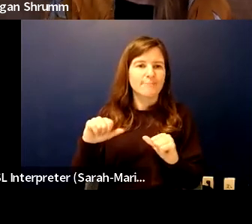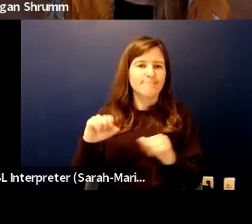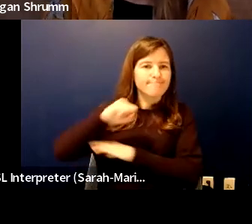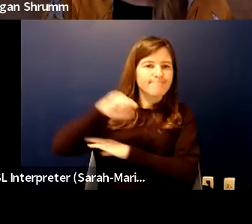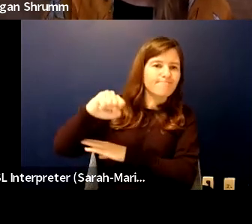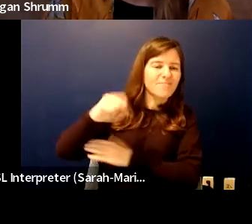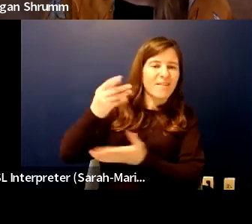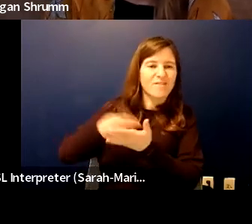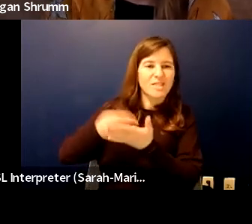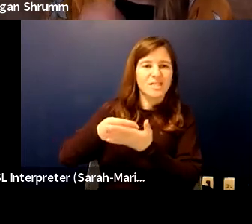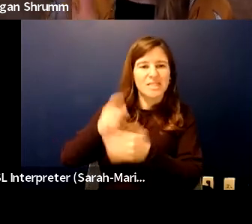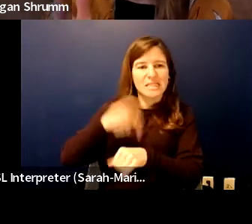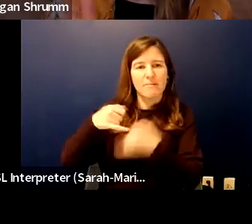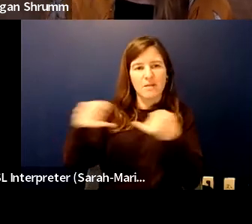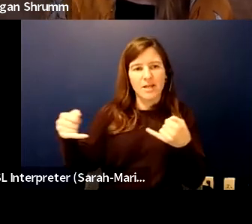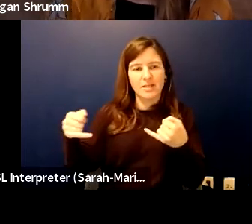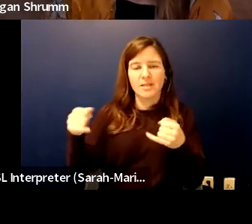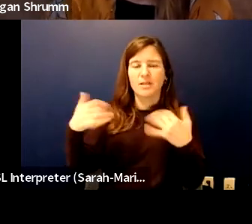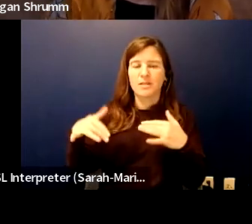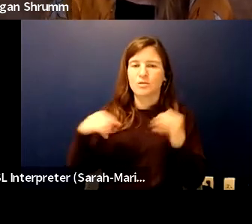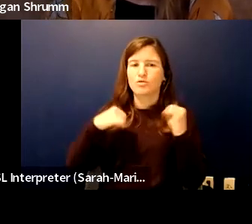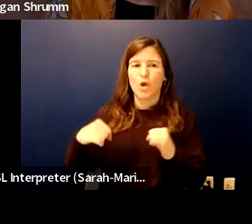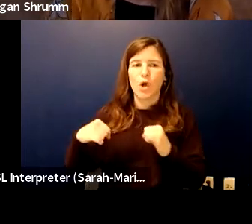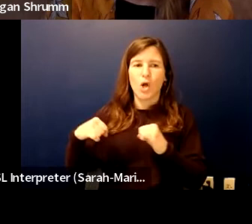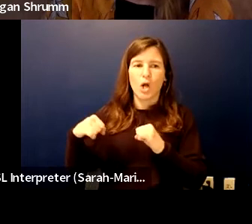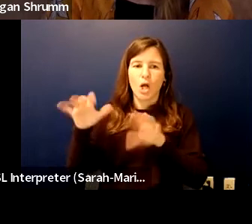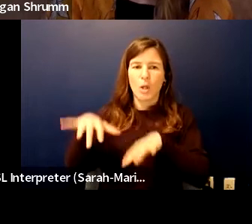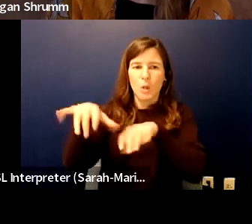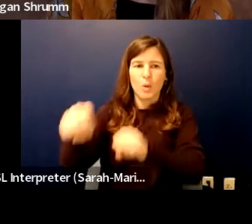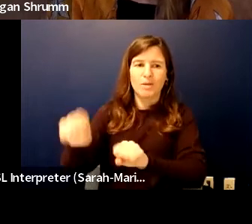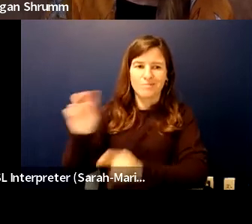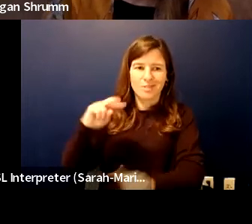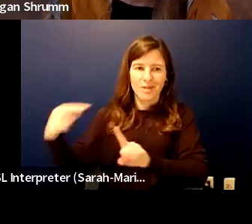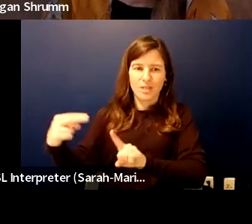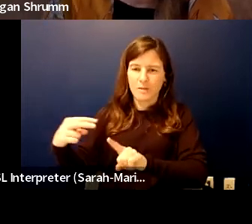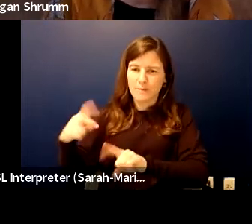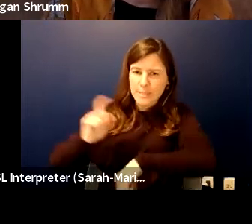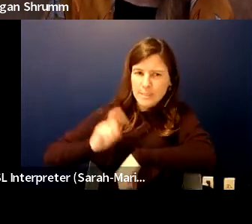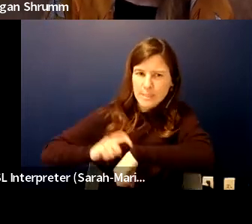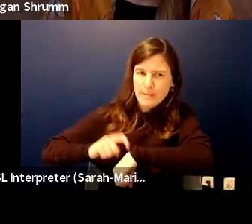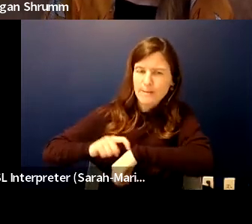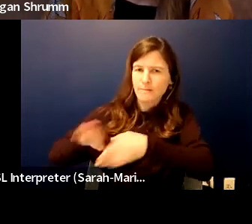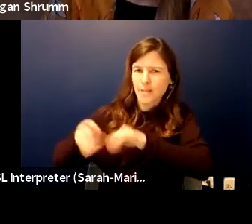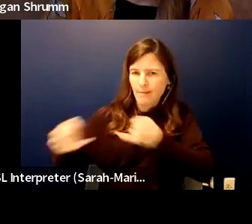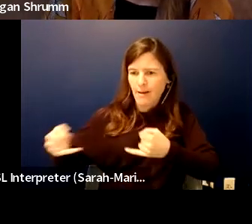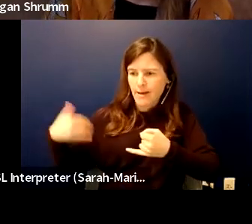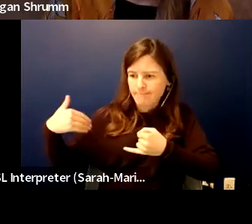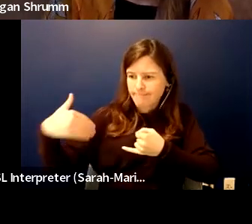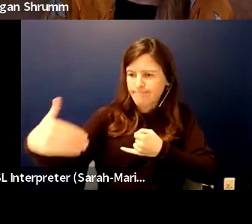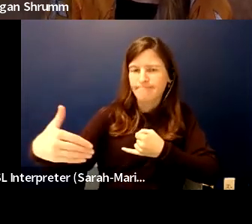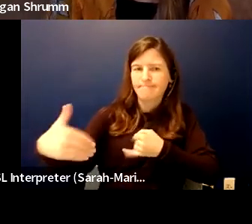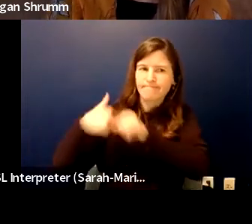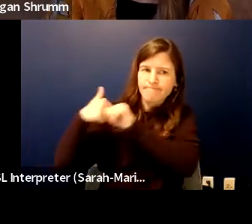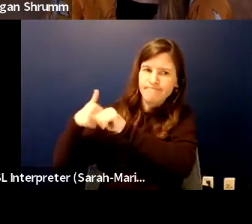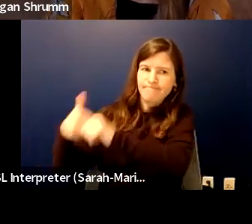this very colonial way of you need to have this deadline within the disability community.